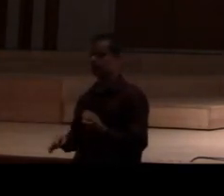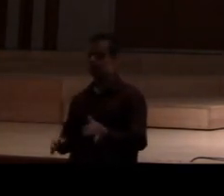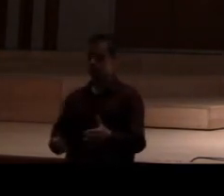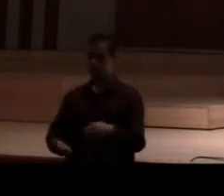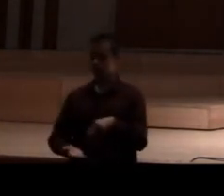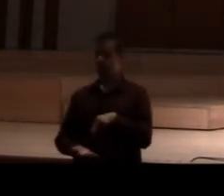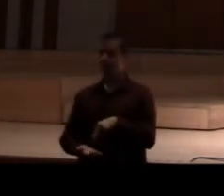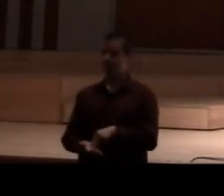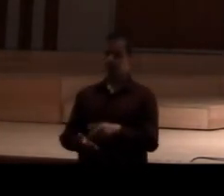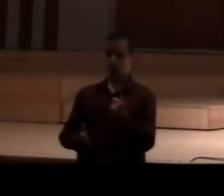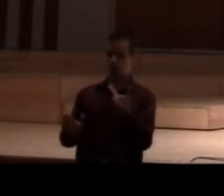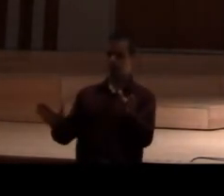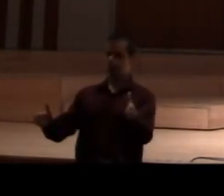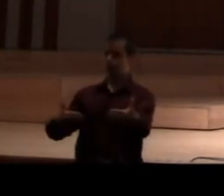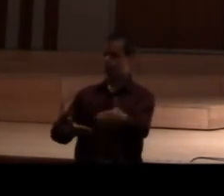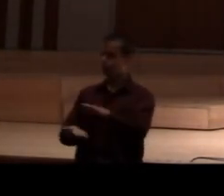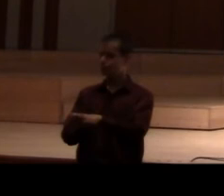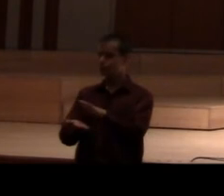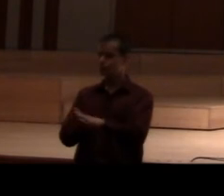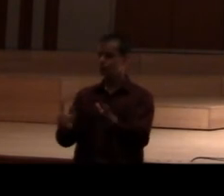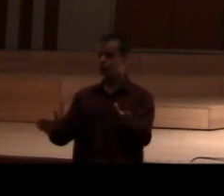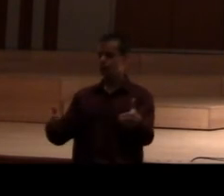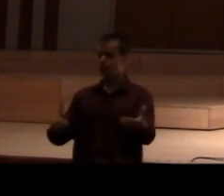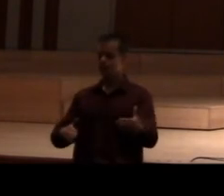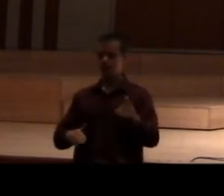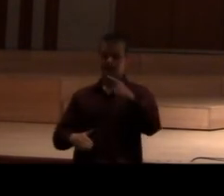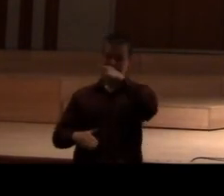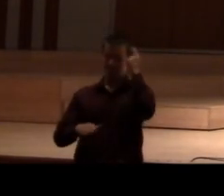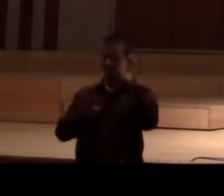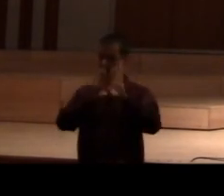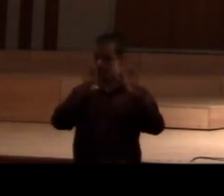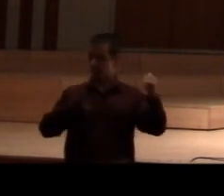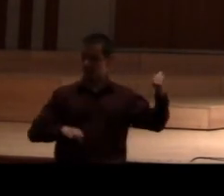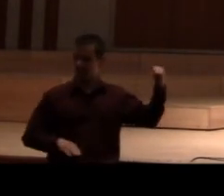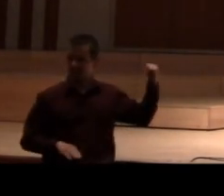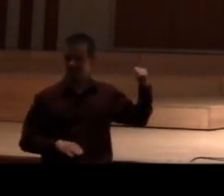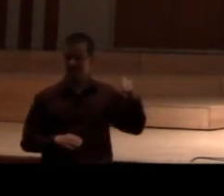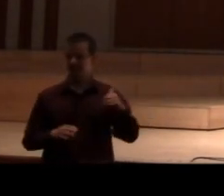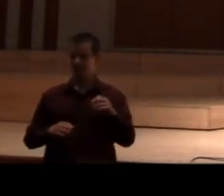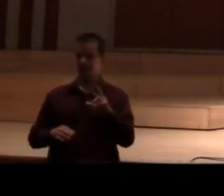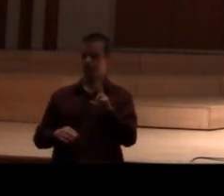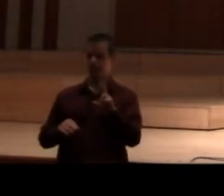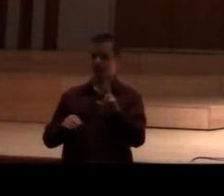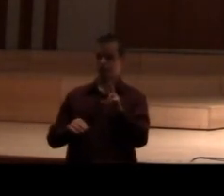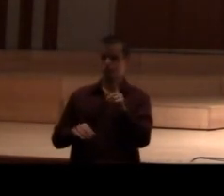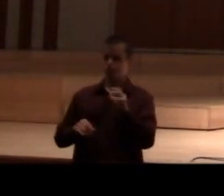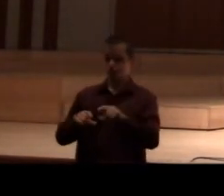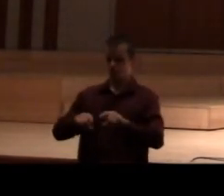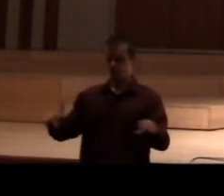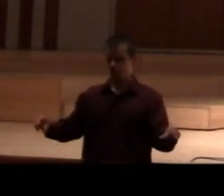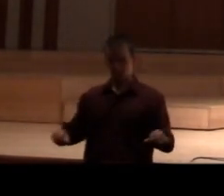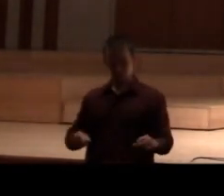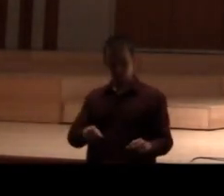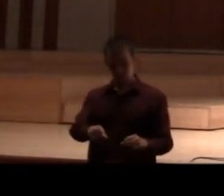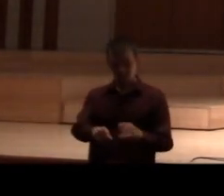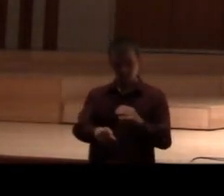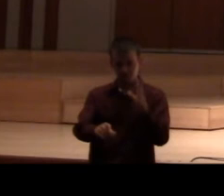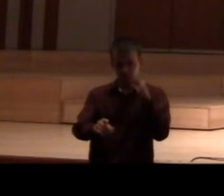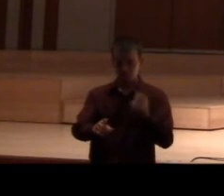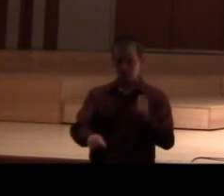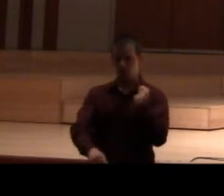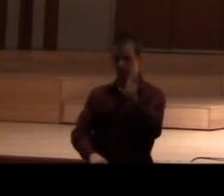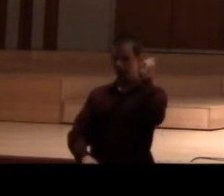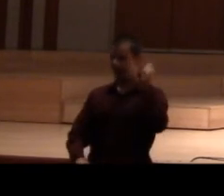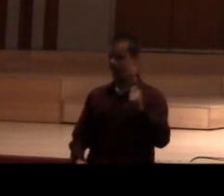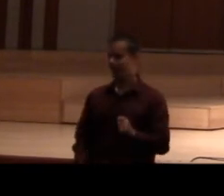up in front of a one-room schoolhouse, blackboard behind you, maybe with a ruler, and if a kid did anything to step out of line, you could whack them on the head.